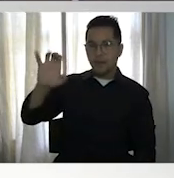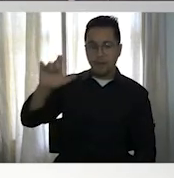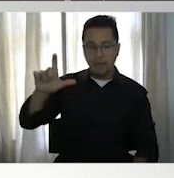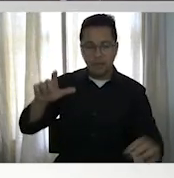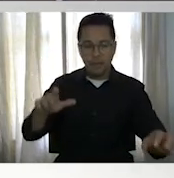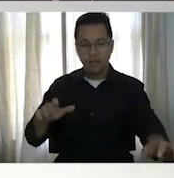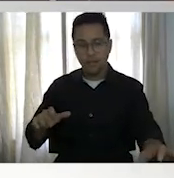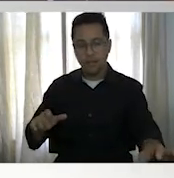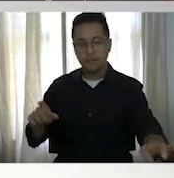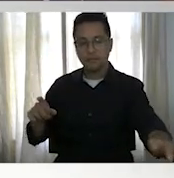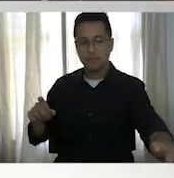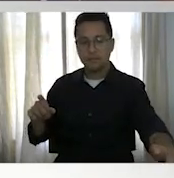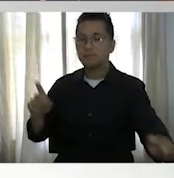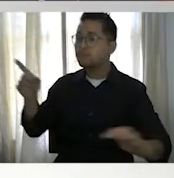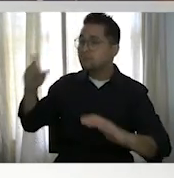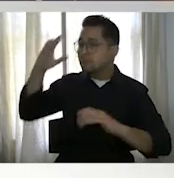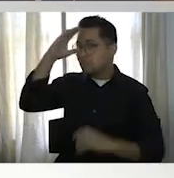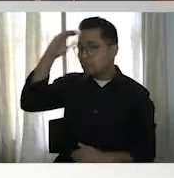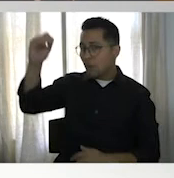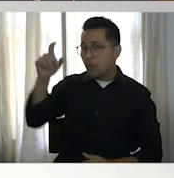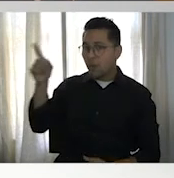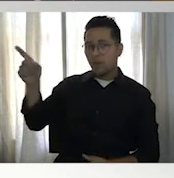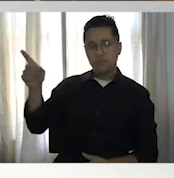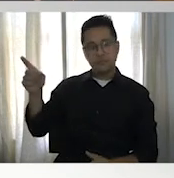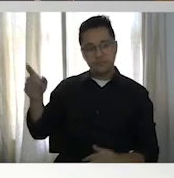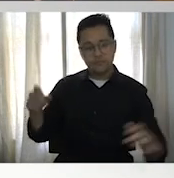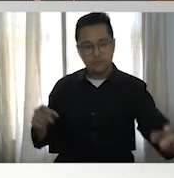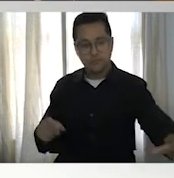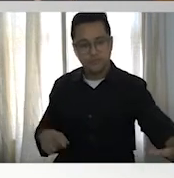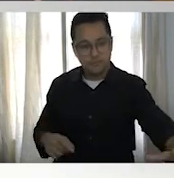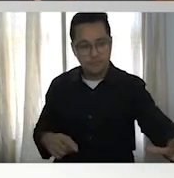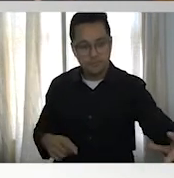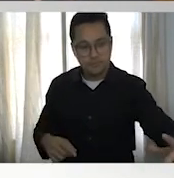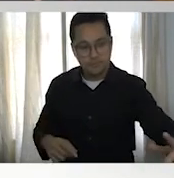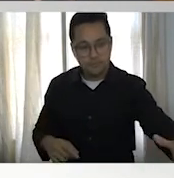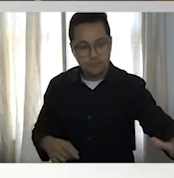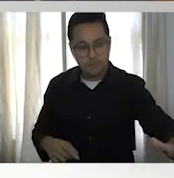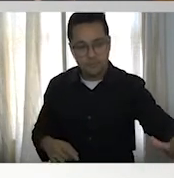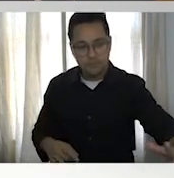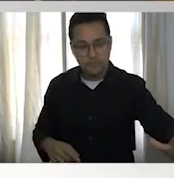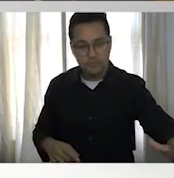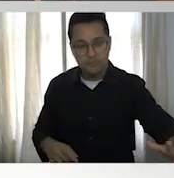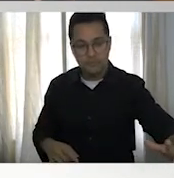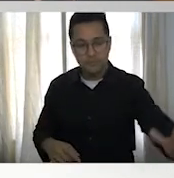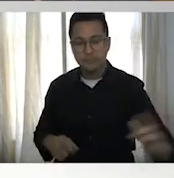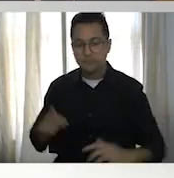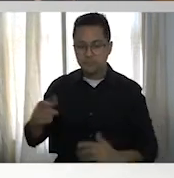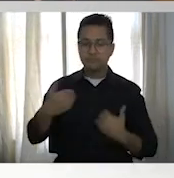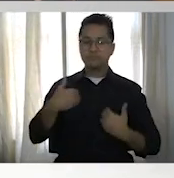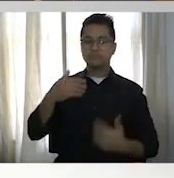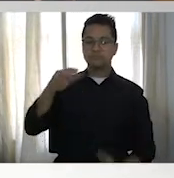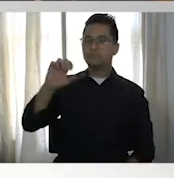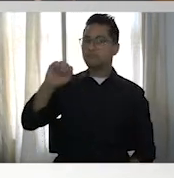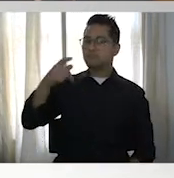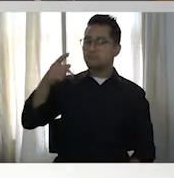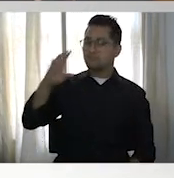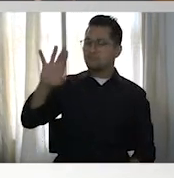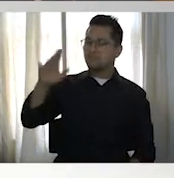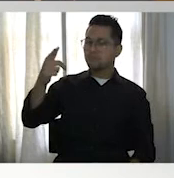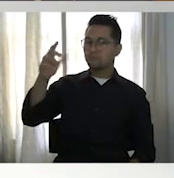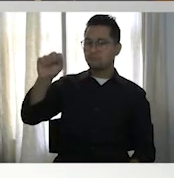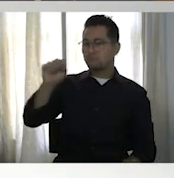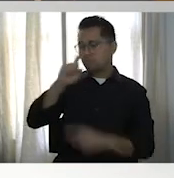a boy who is obviously has Asperger's, and he's really brilliant